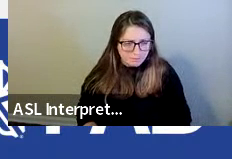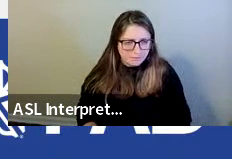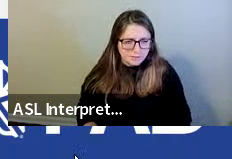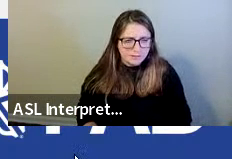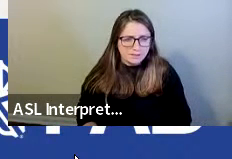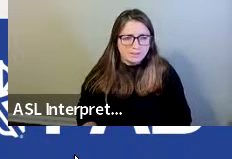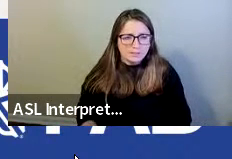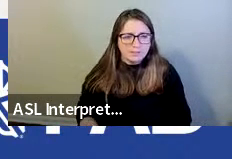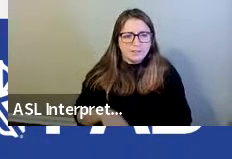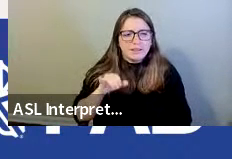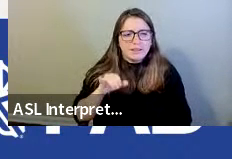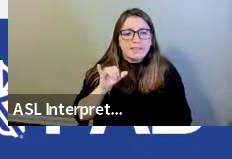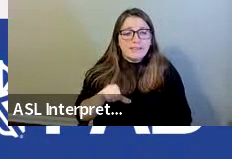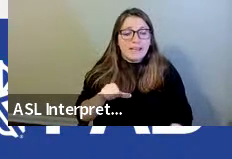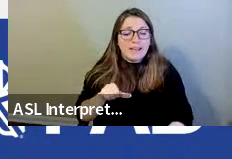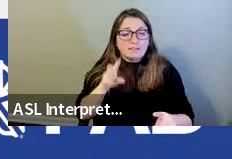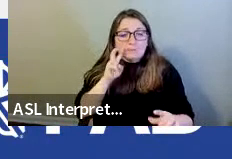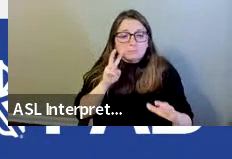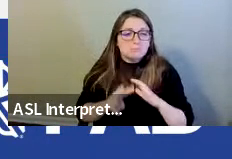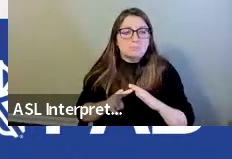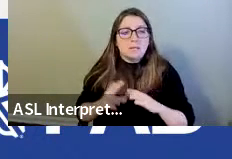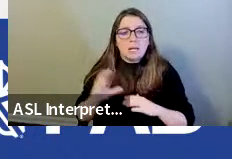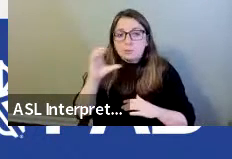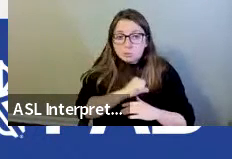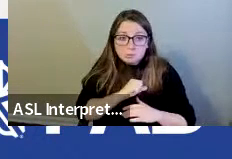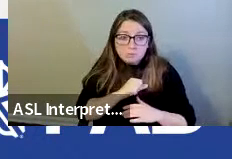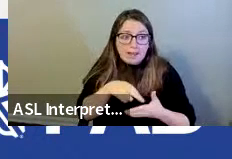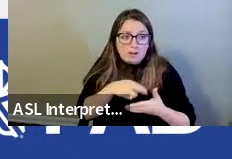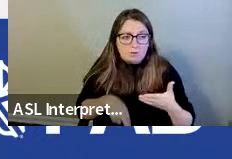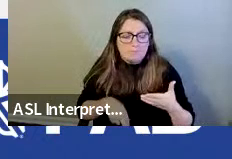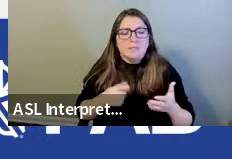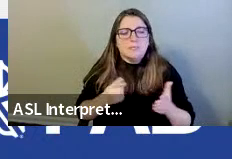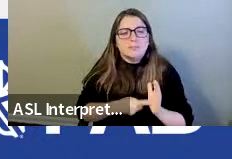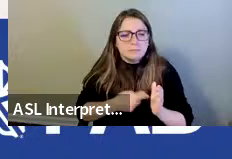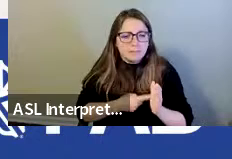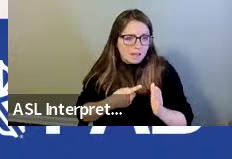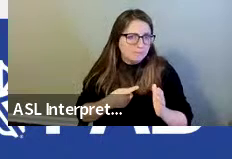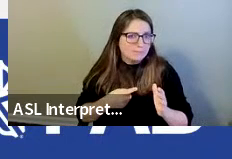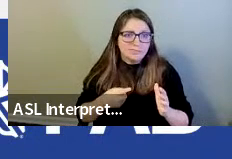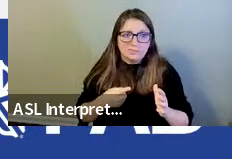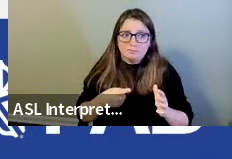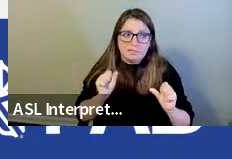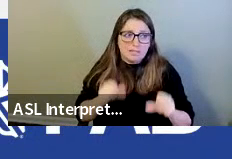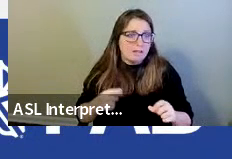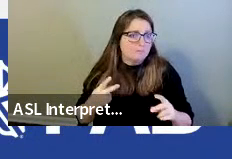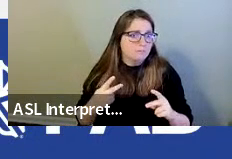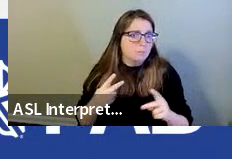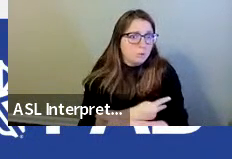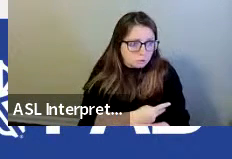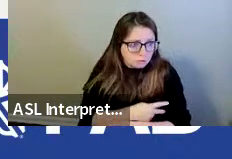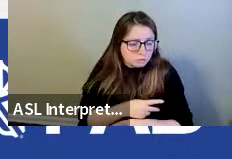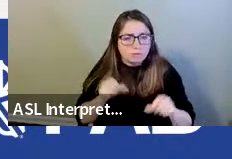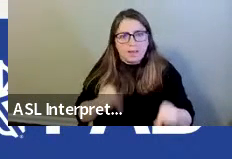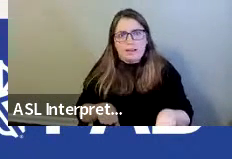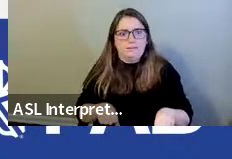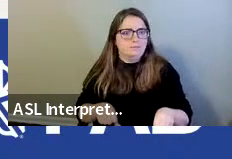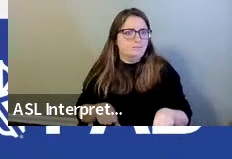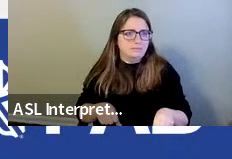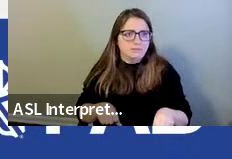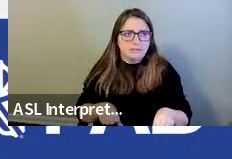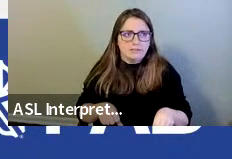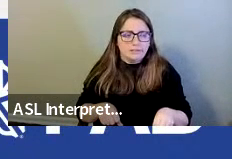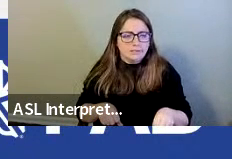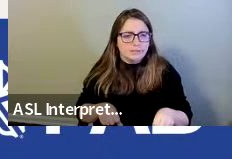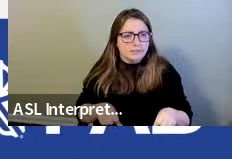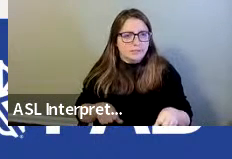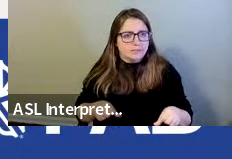days suspension, that presumptive outcome, can be aggravated or mitigated. So it can be